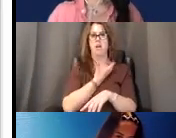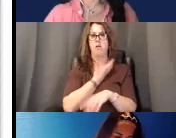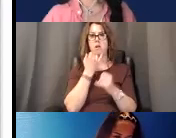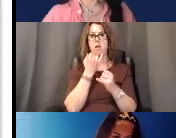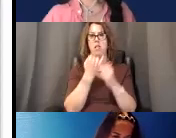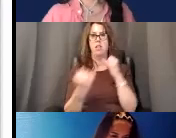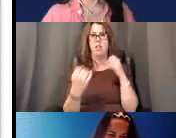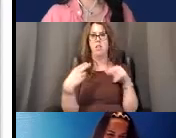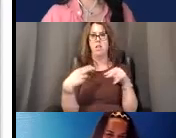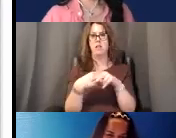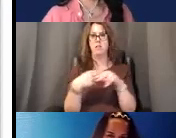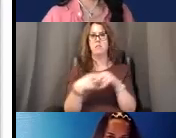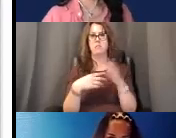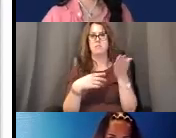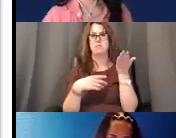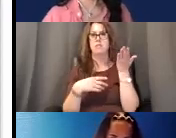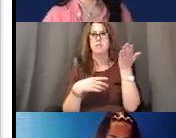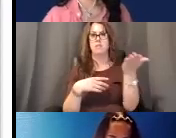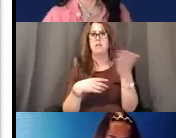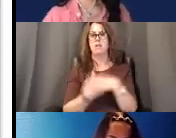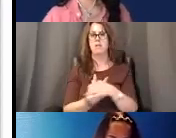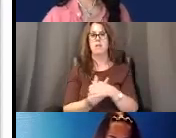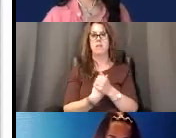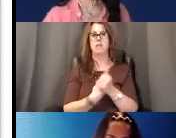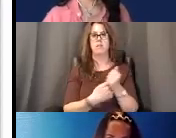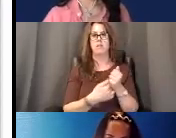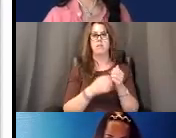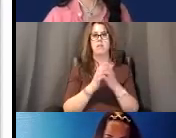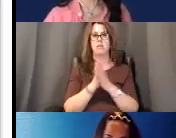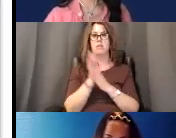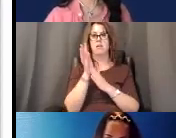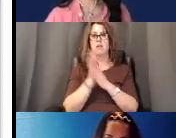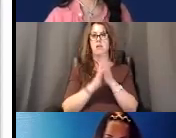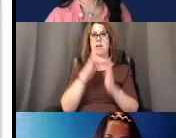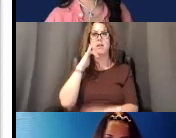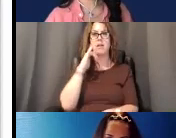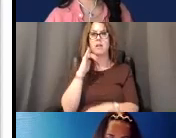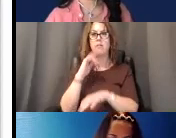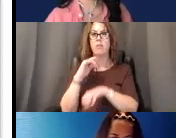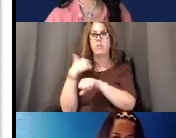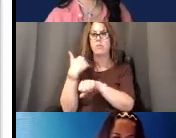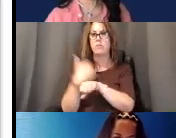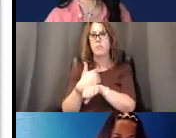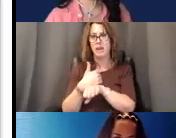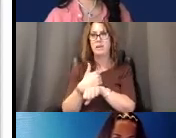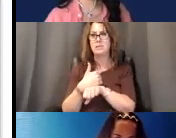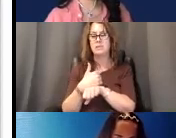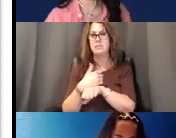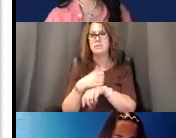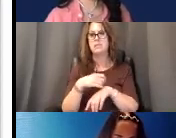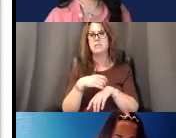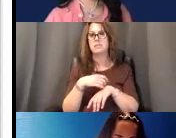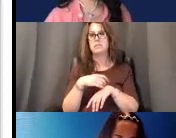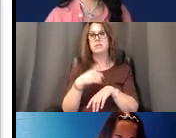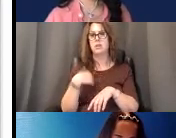slide in the radical imagination is California based. So just, and some of you are familiar, we're working in